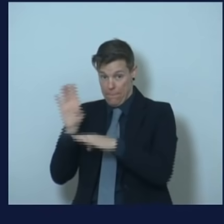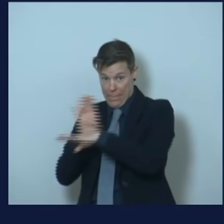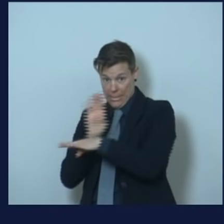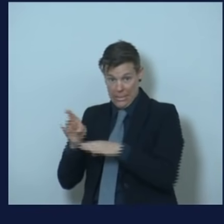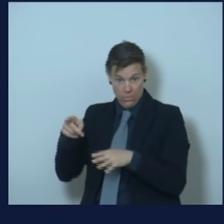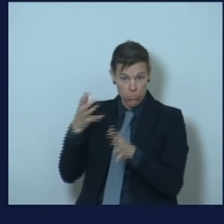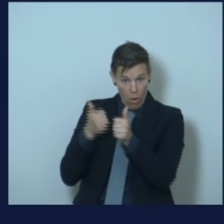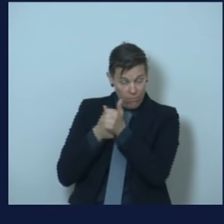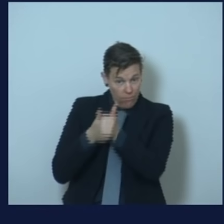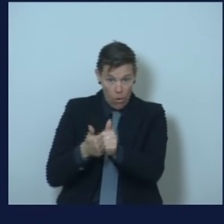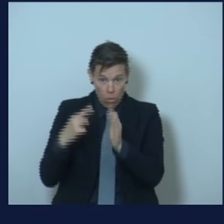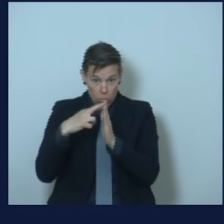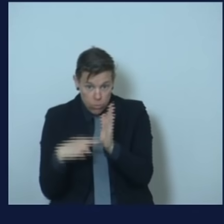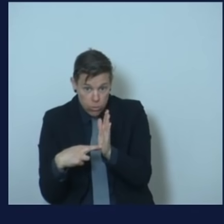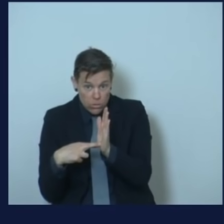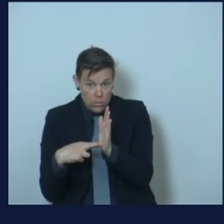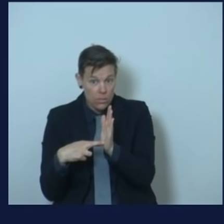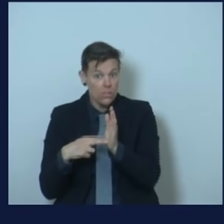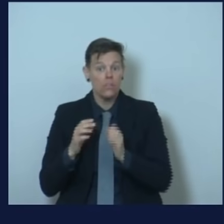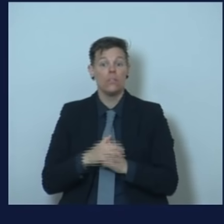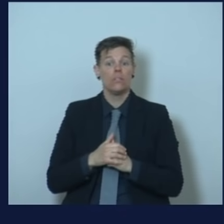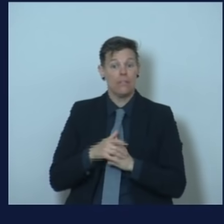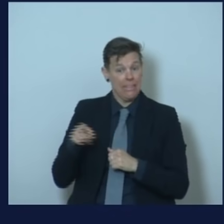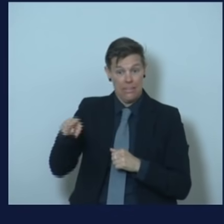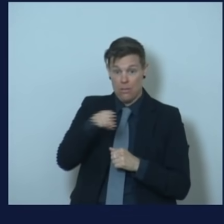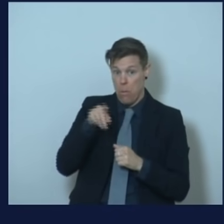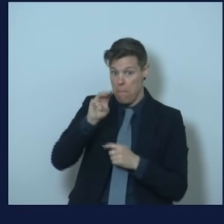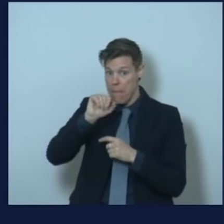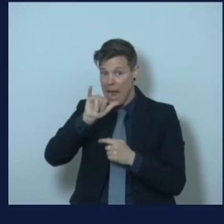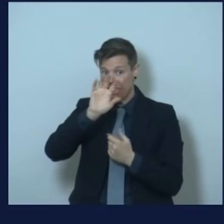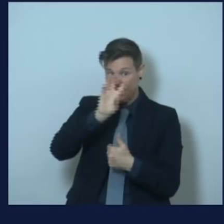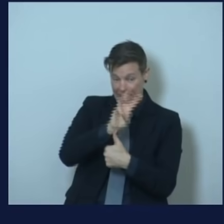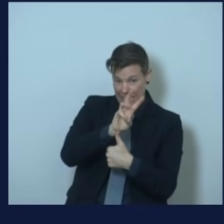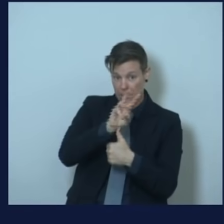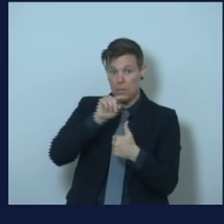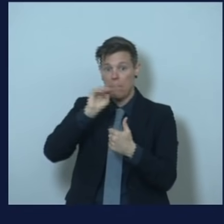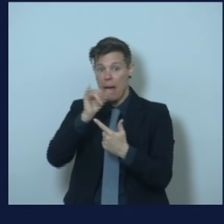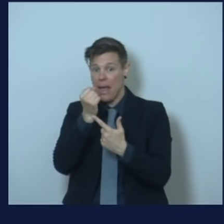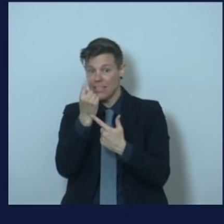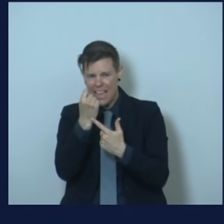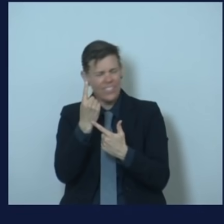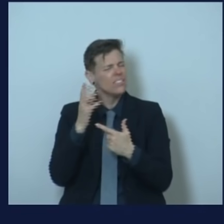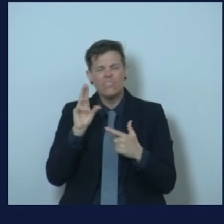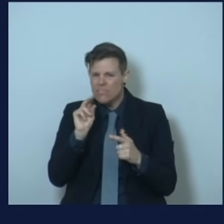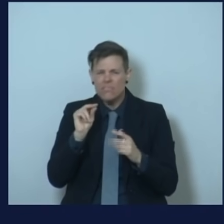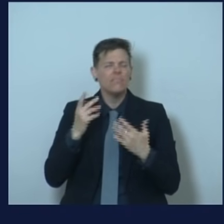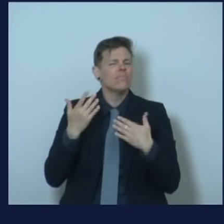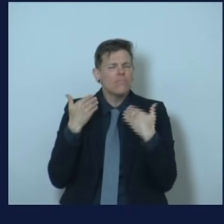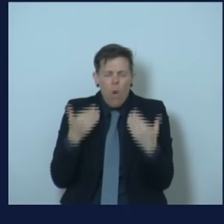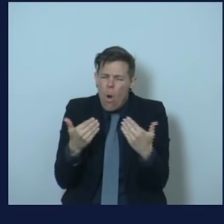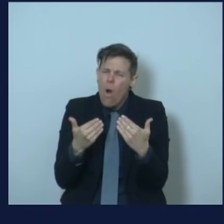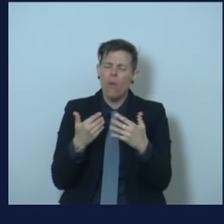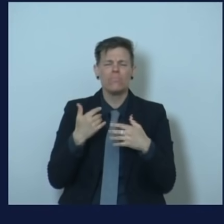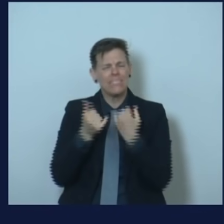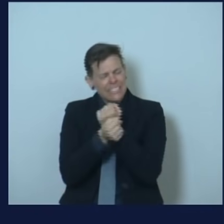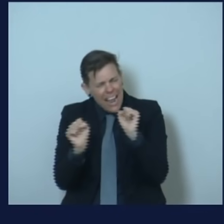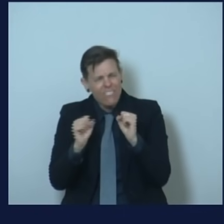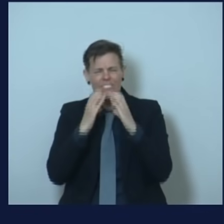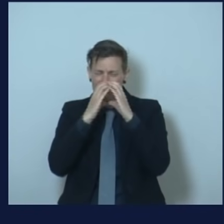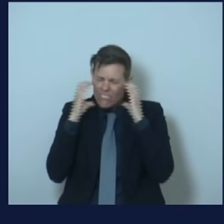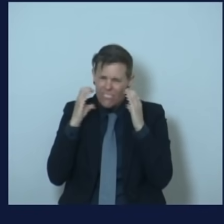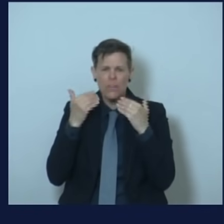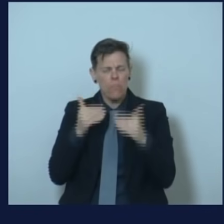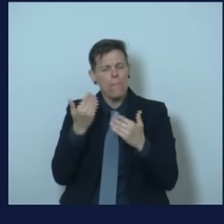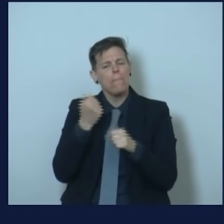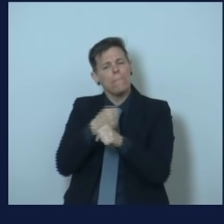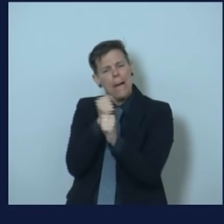included in that May 6th, May 11th requirement, lead by example. These personal decisions unequivocally determine